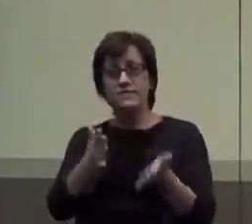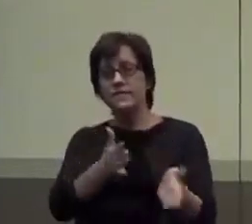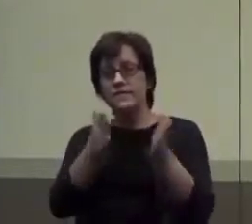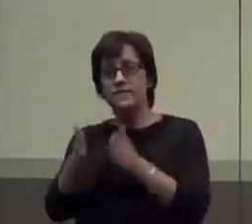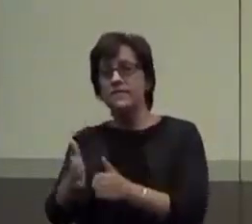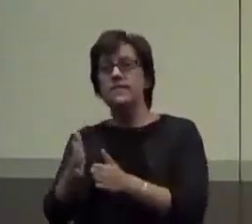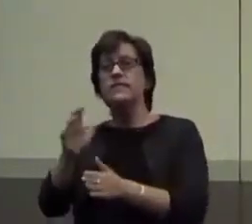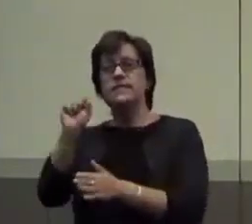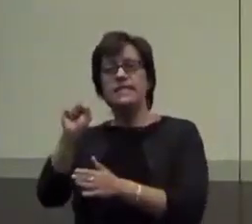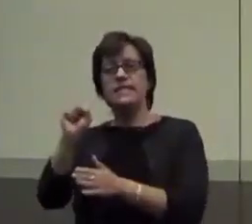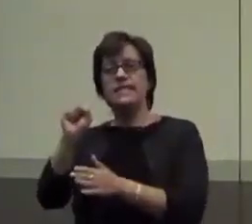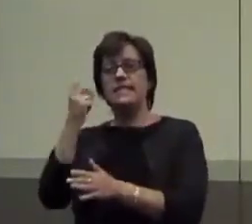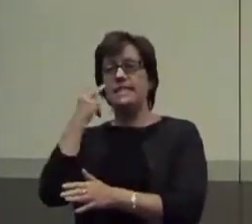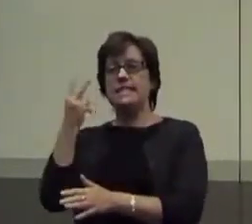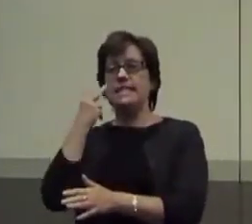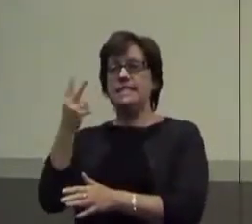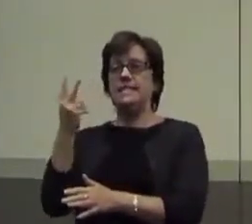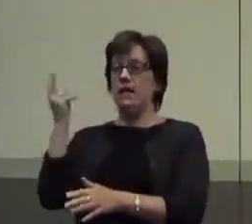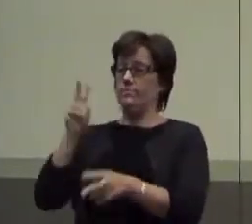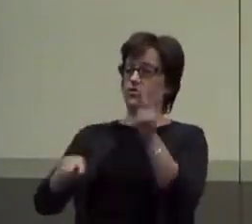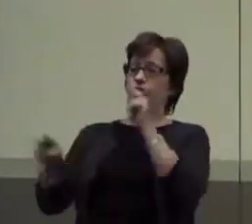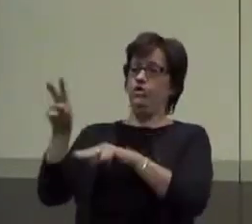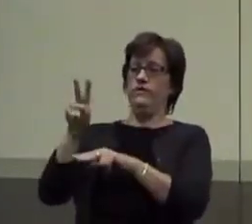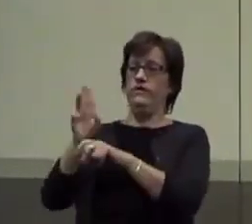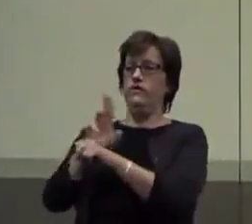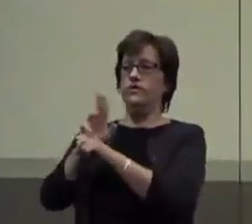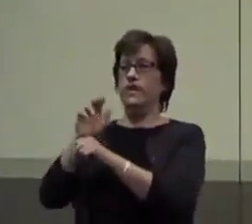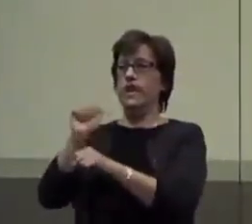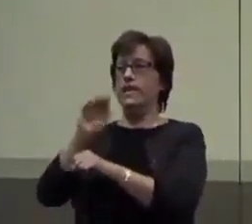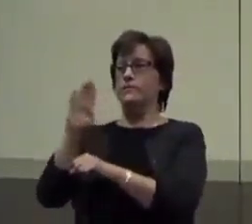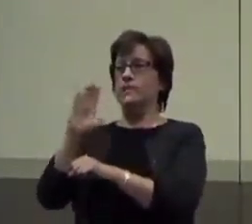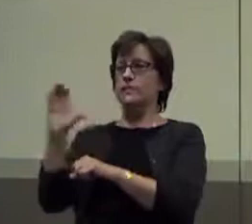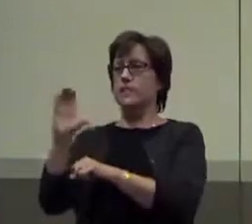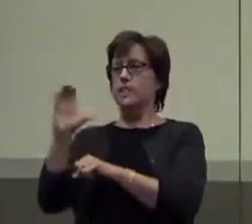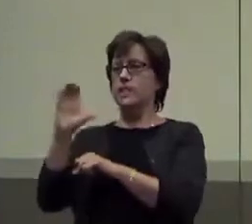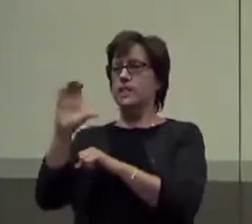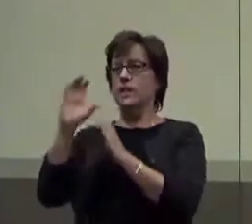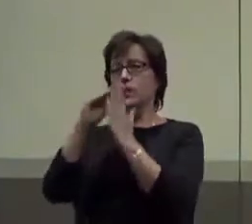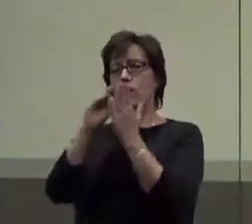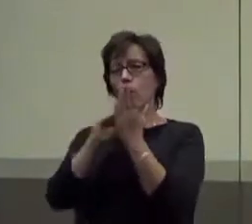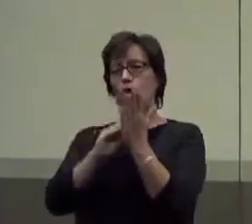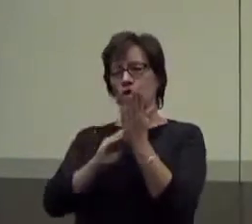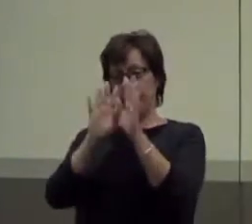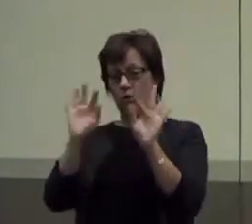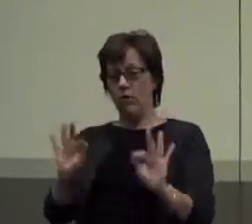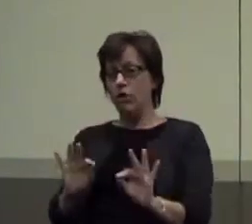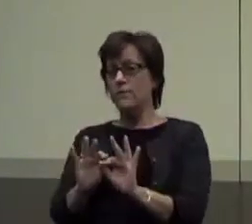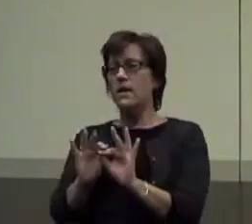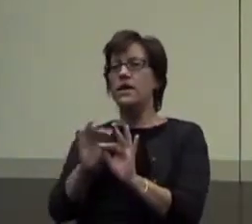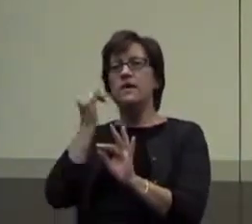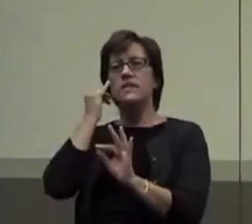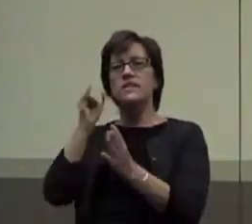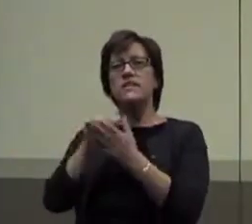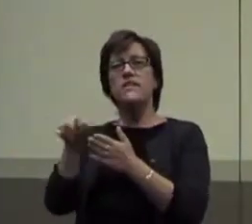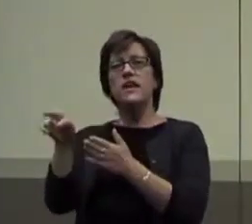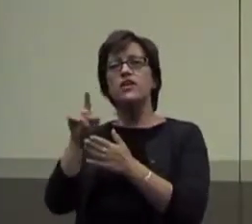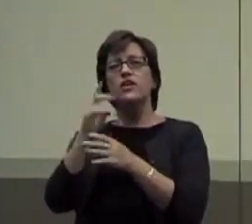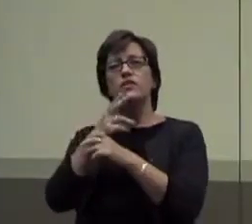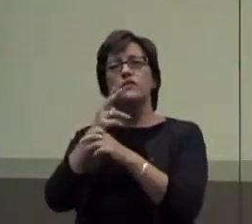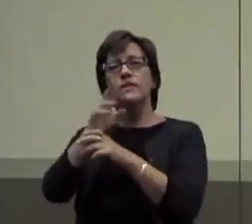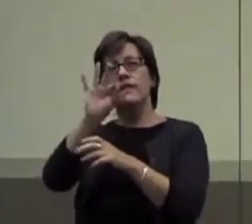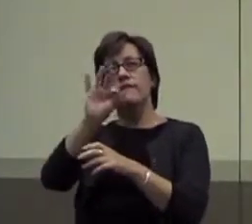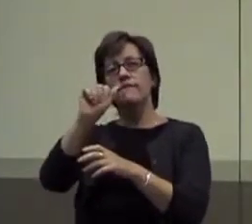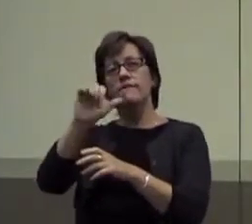see, okay? How to observe using the ABC recording form. The idea that they are using their facts